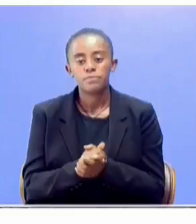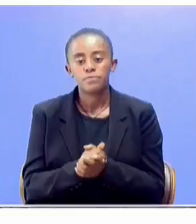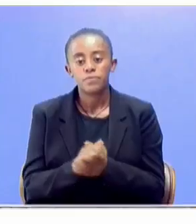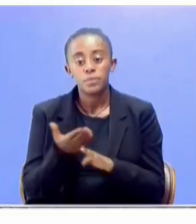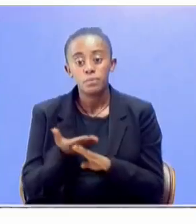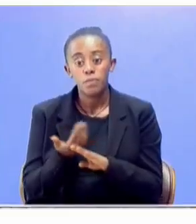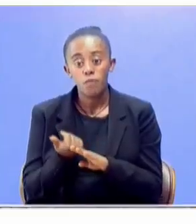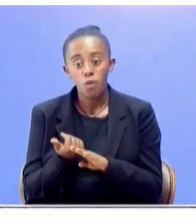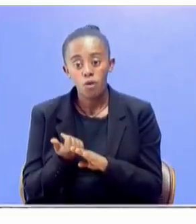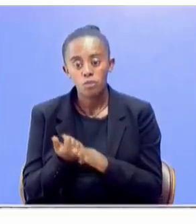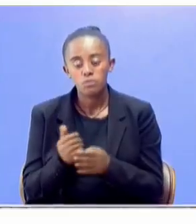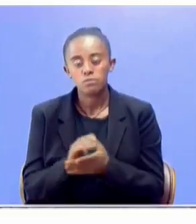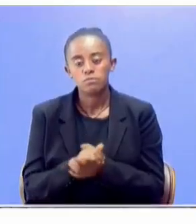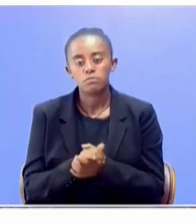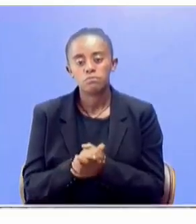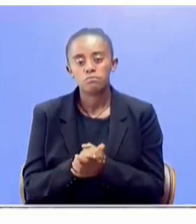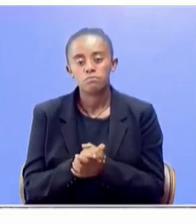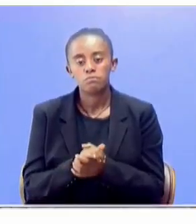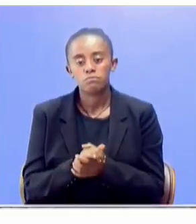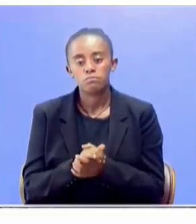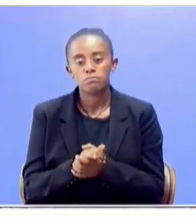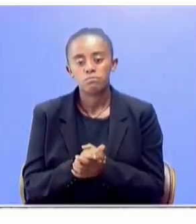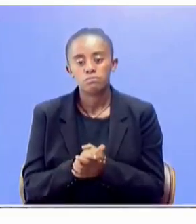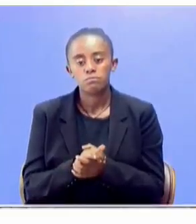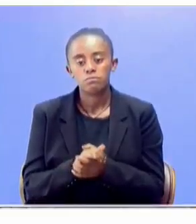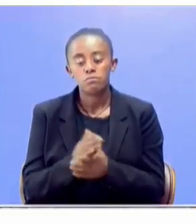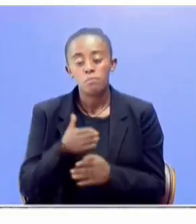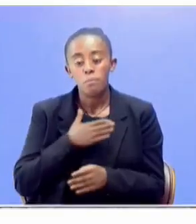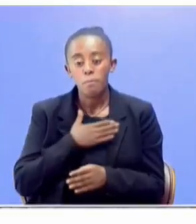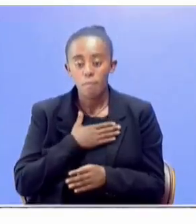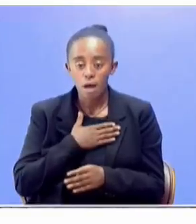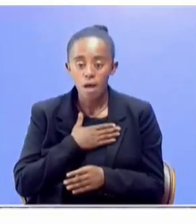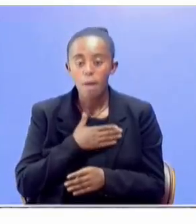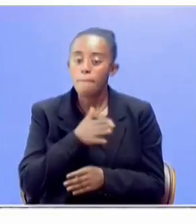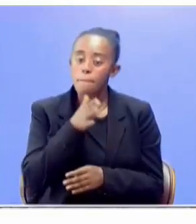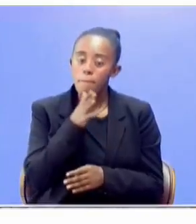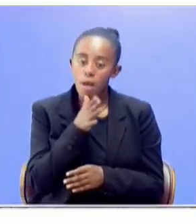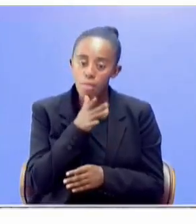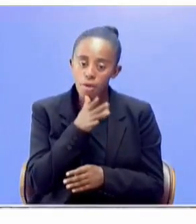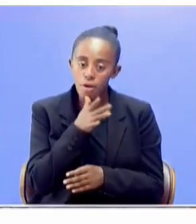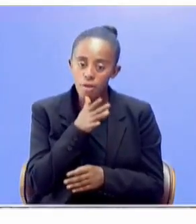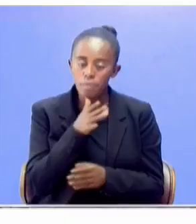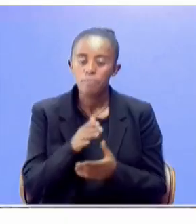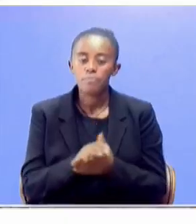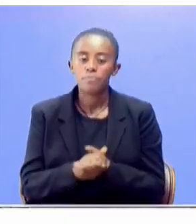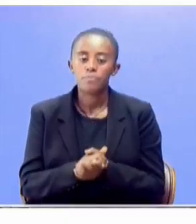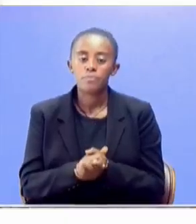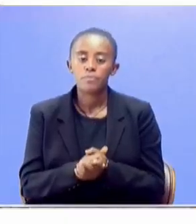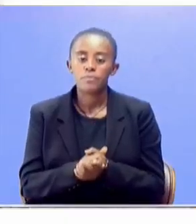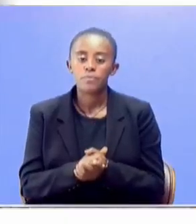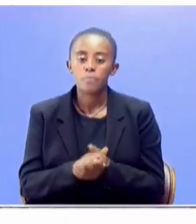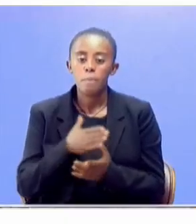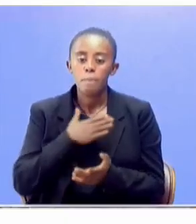Yeah. Before my mother